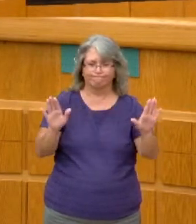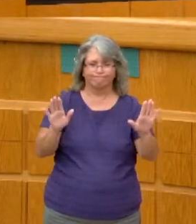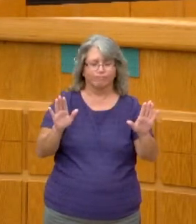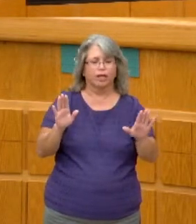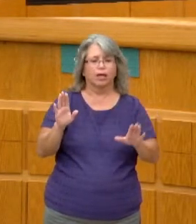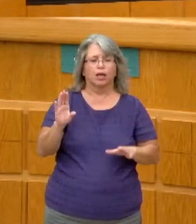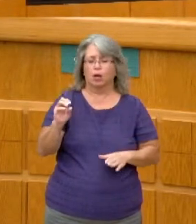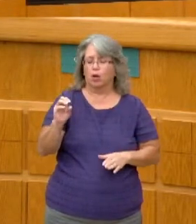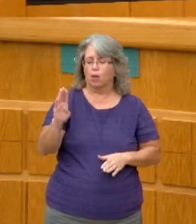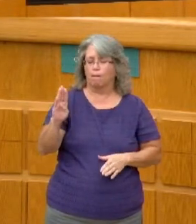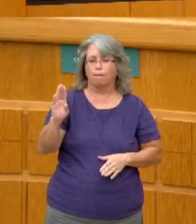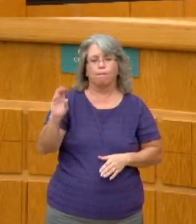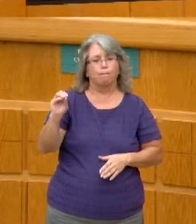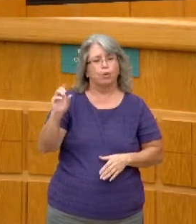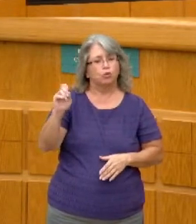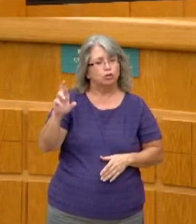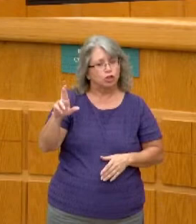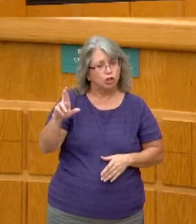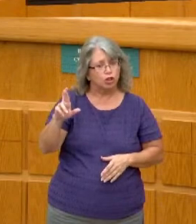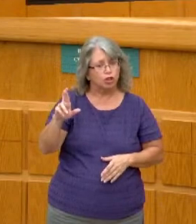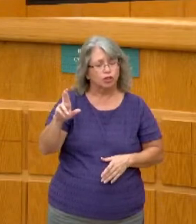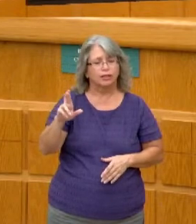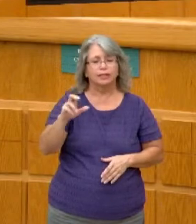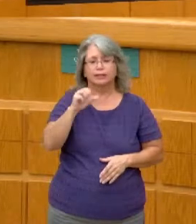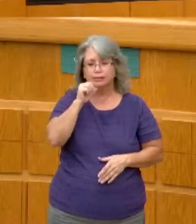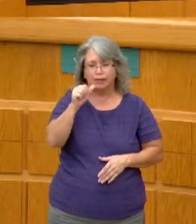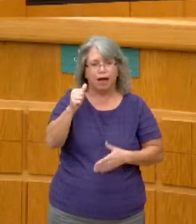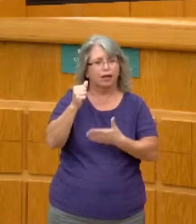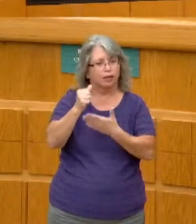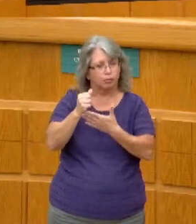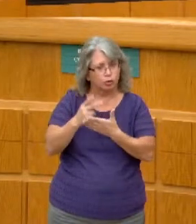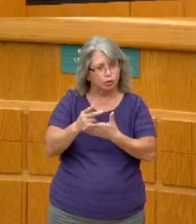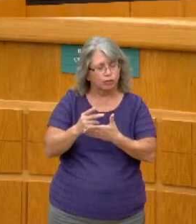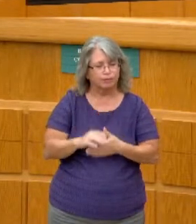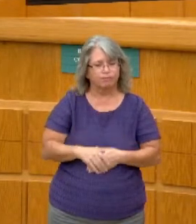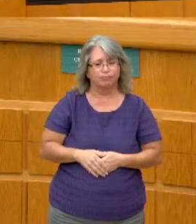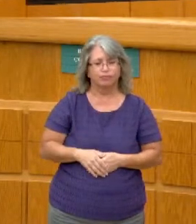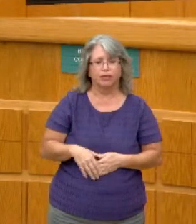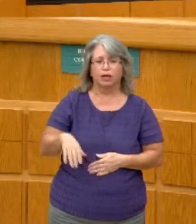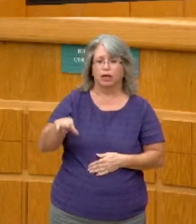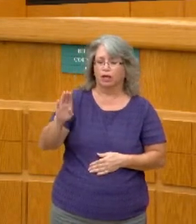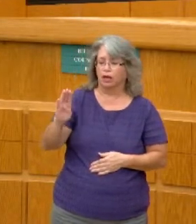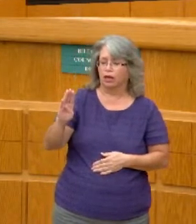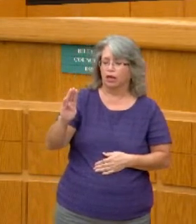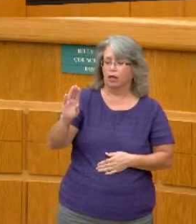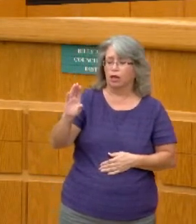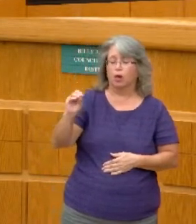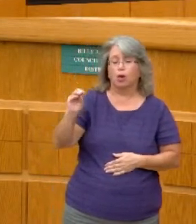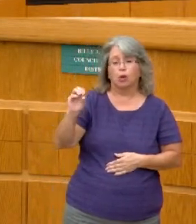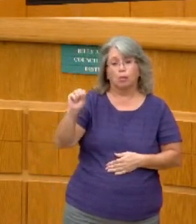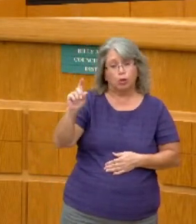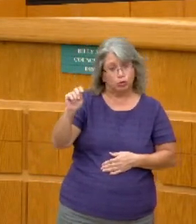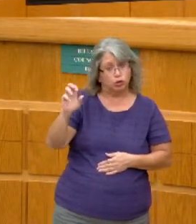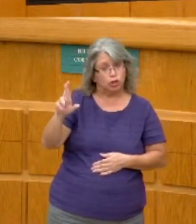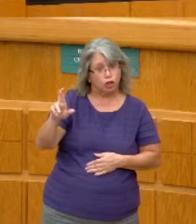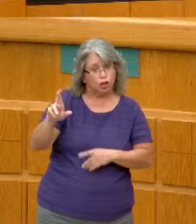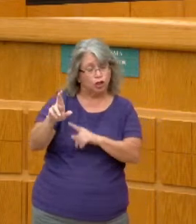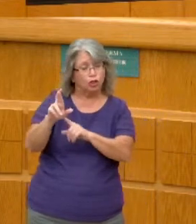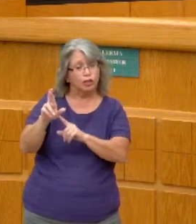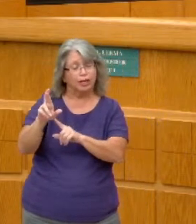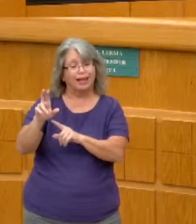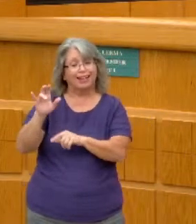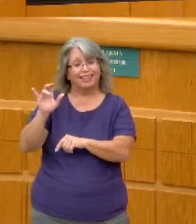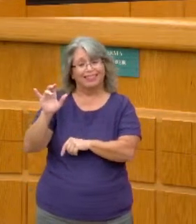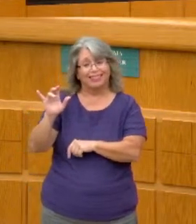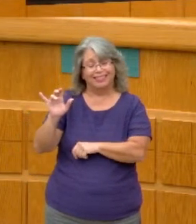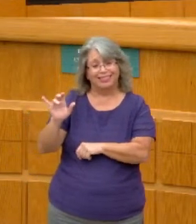for anybody else. Now, the booster shot is for people whose immune response likely weakened over time. It's also